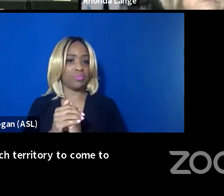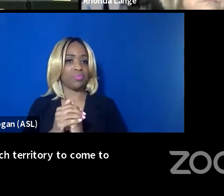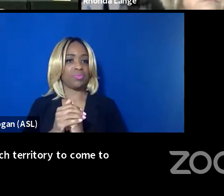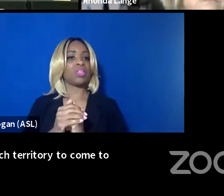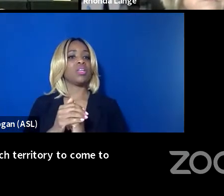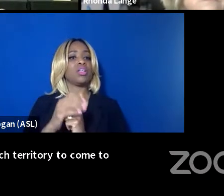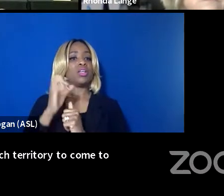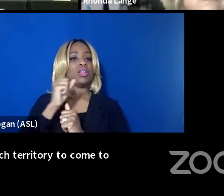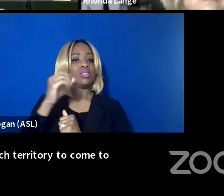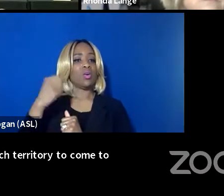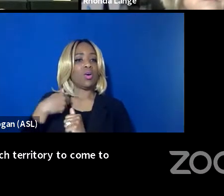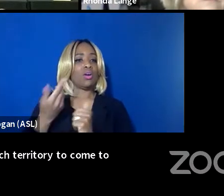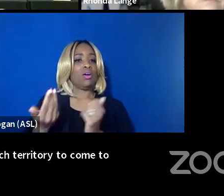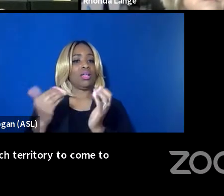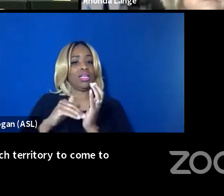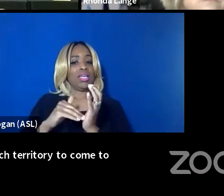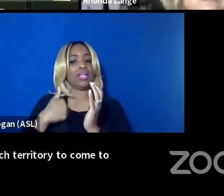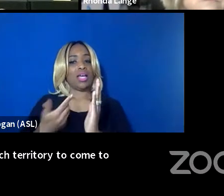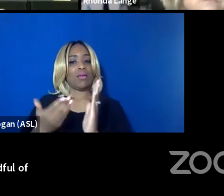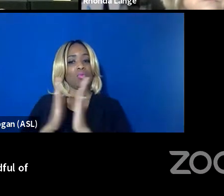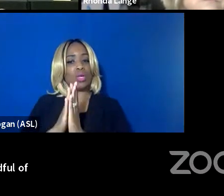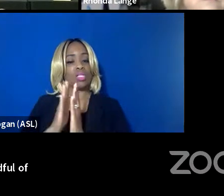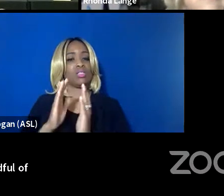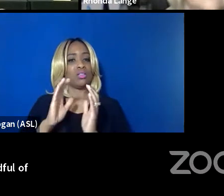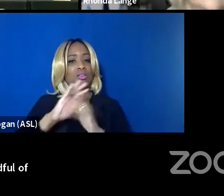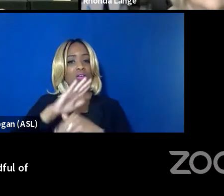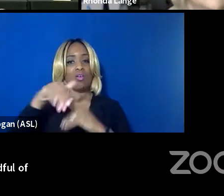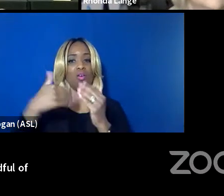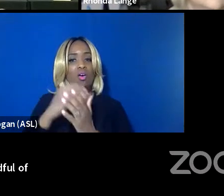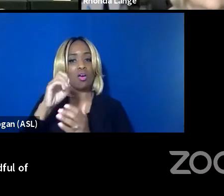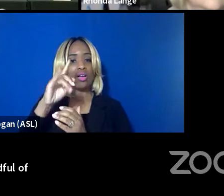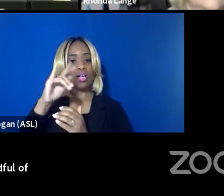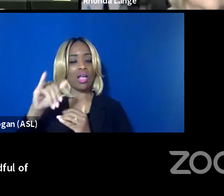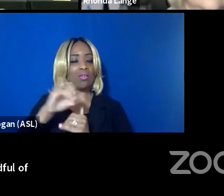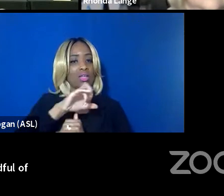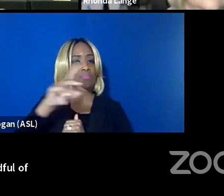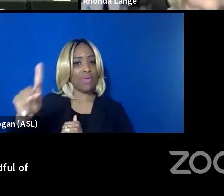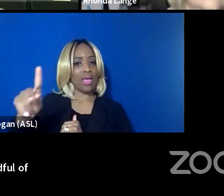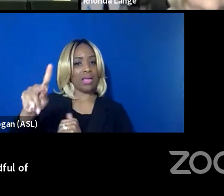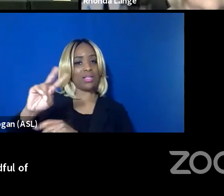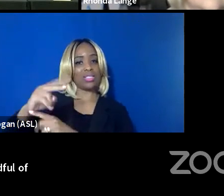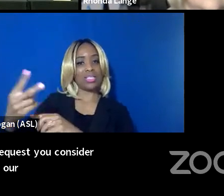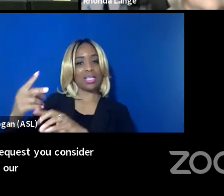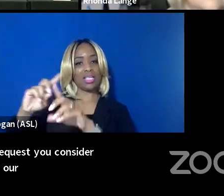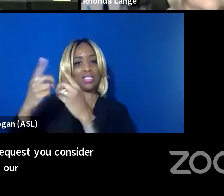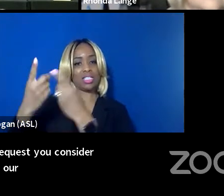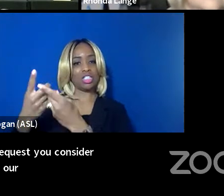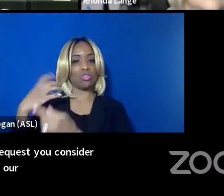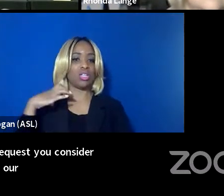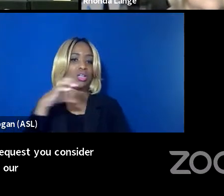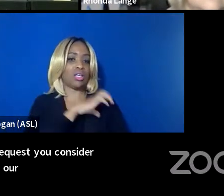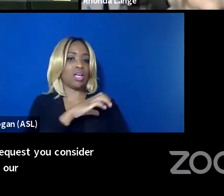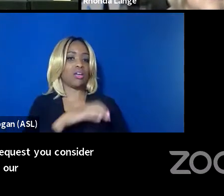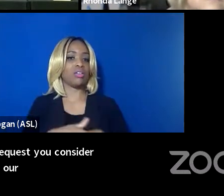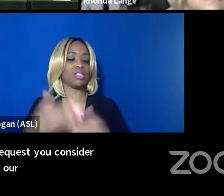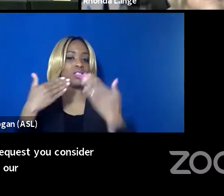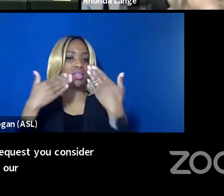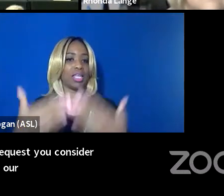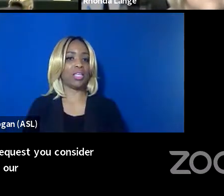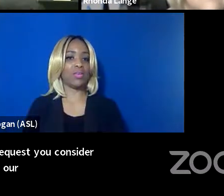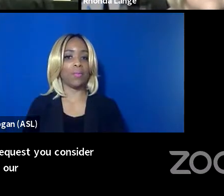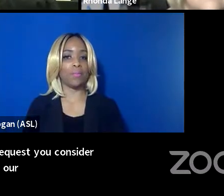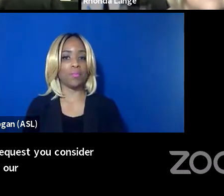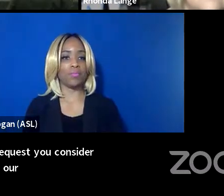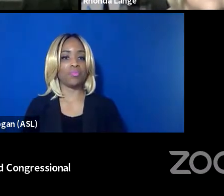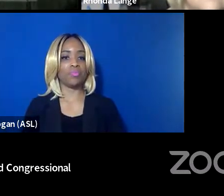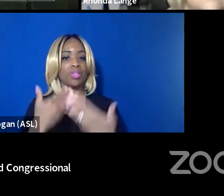Therefore, I again request that you consider returning all of our county back to the 2nd Congressional District. Thank you.